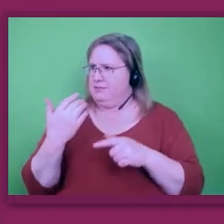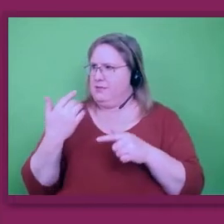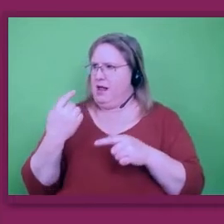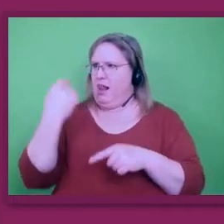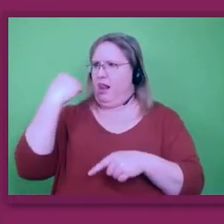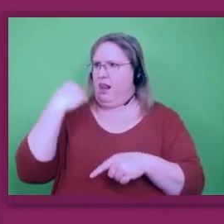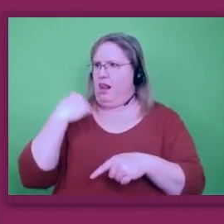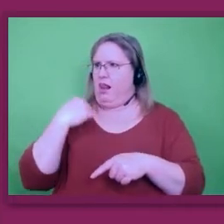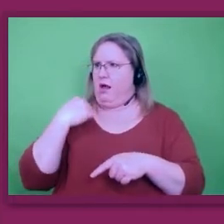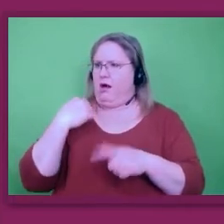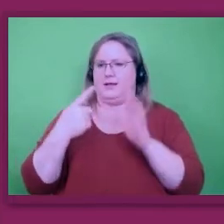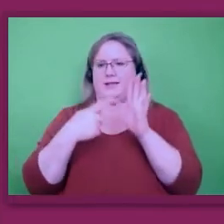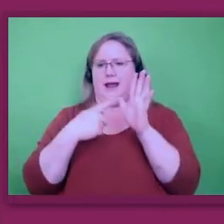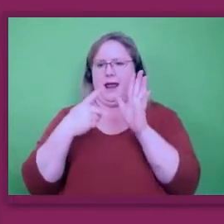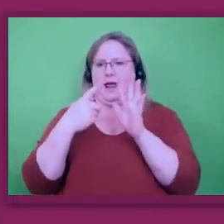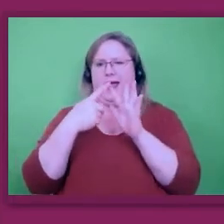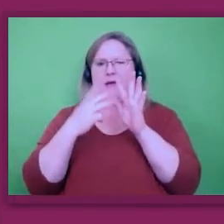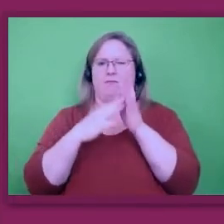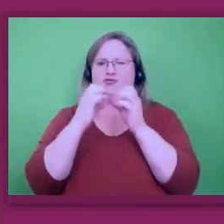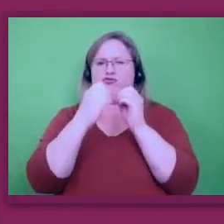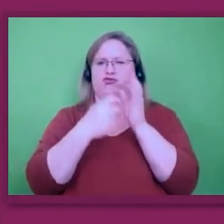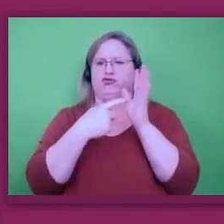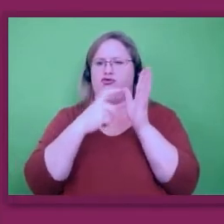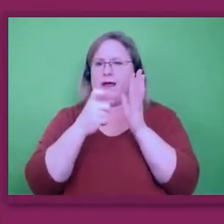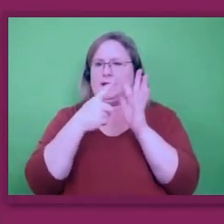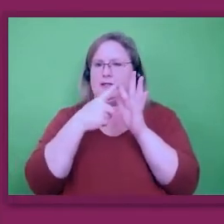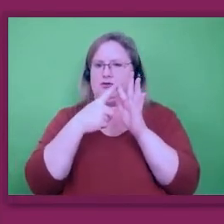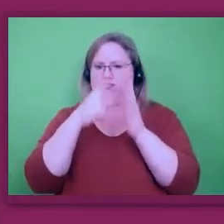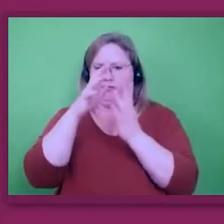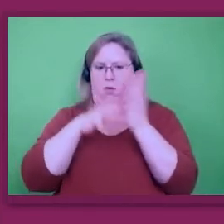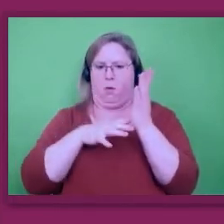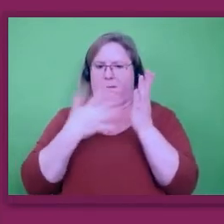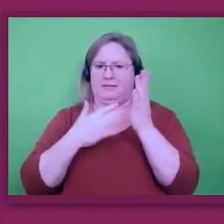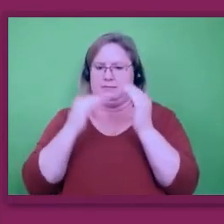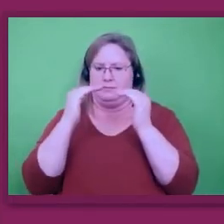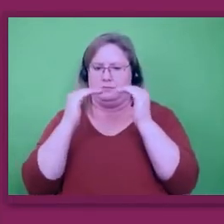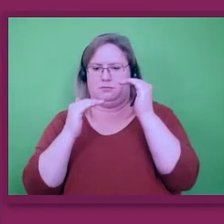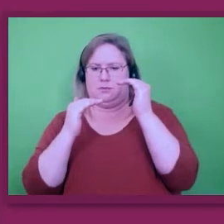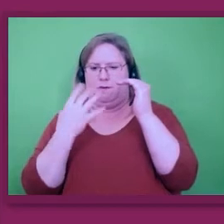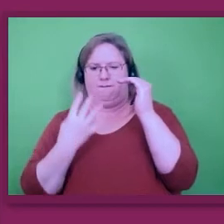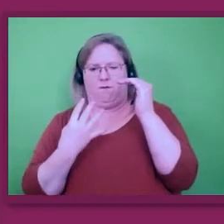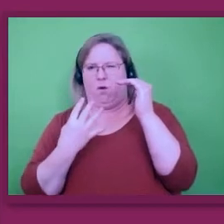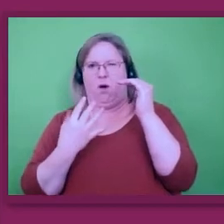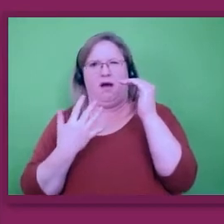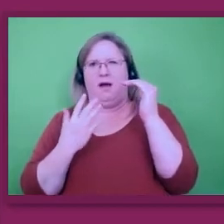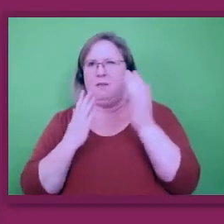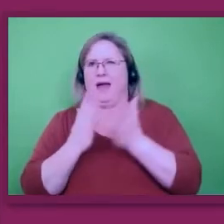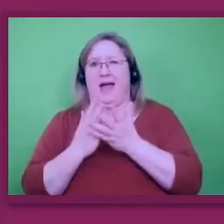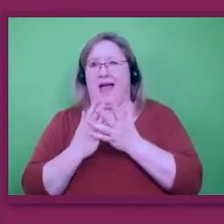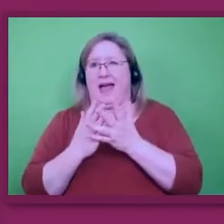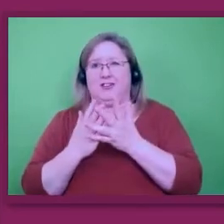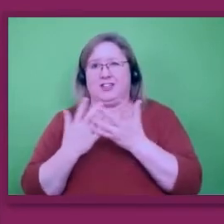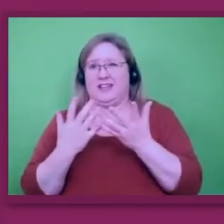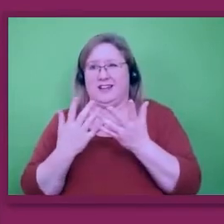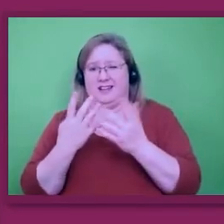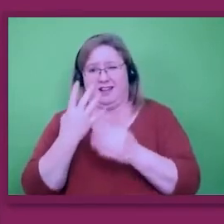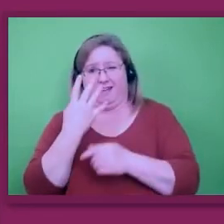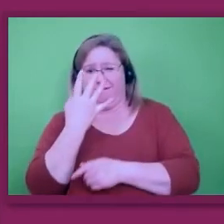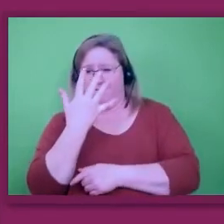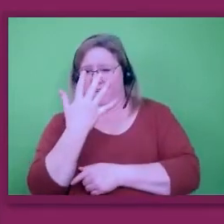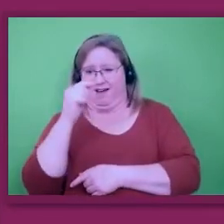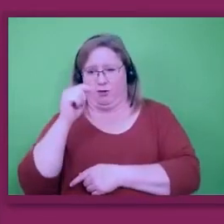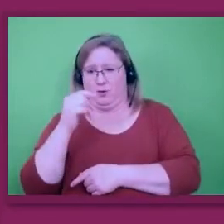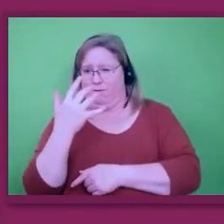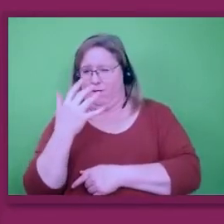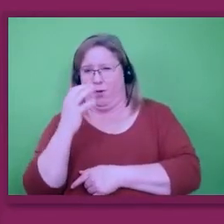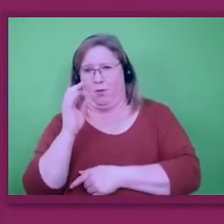Embrace report to 4, but it's important to note that that number is actually not statistically significant. And yes, we welcome the reduction.